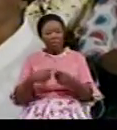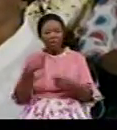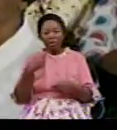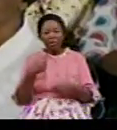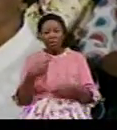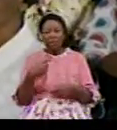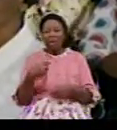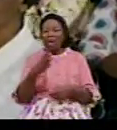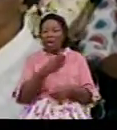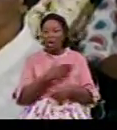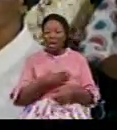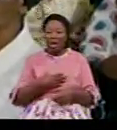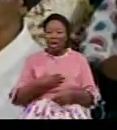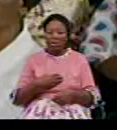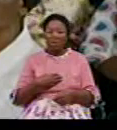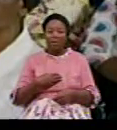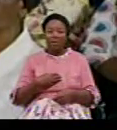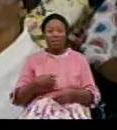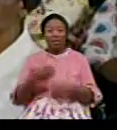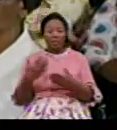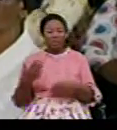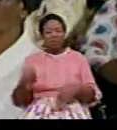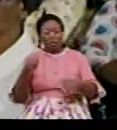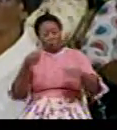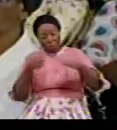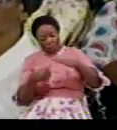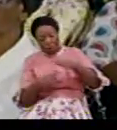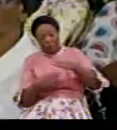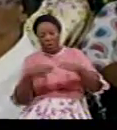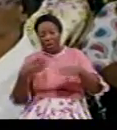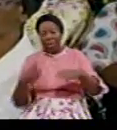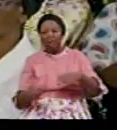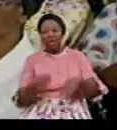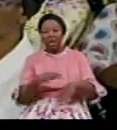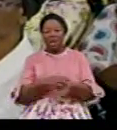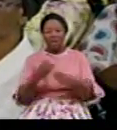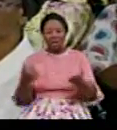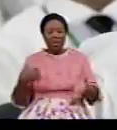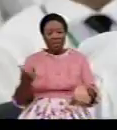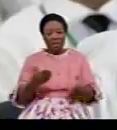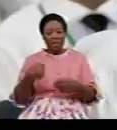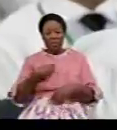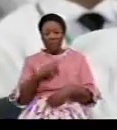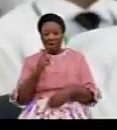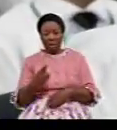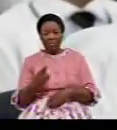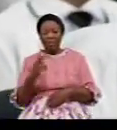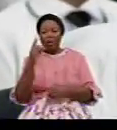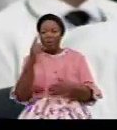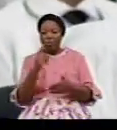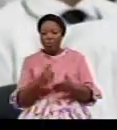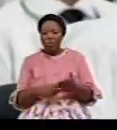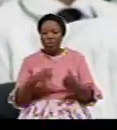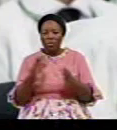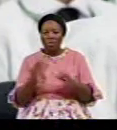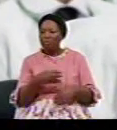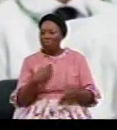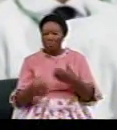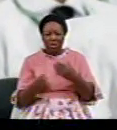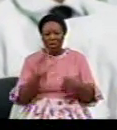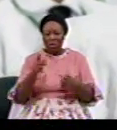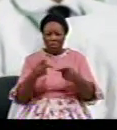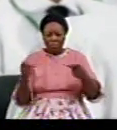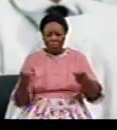you. Because you give your heart unto him, and because you allow him to